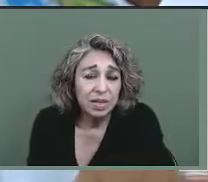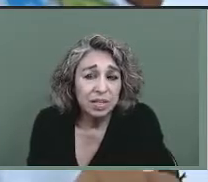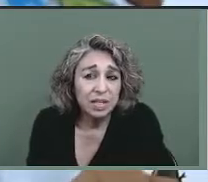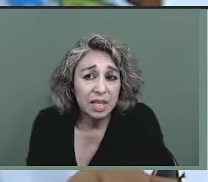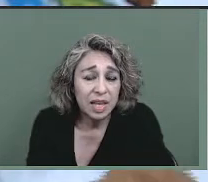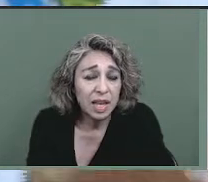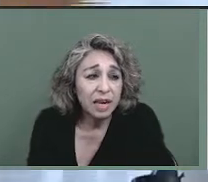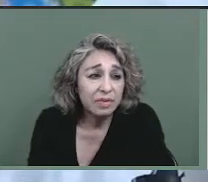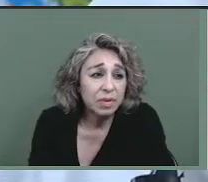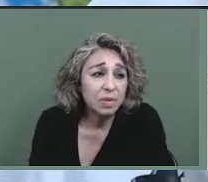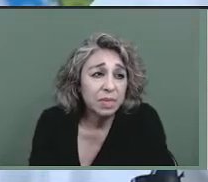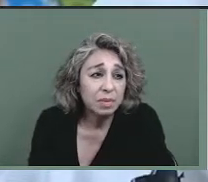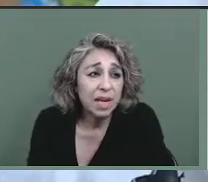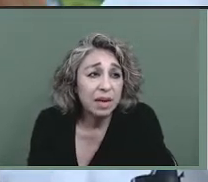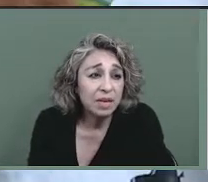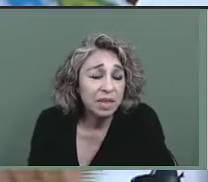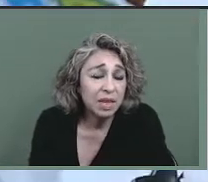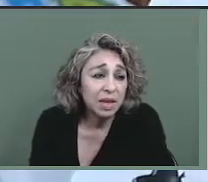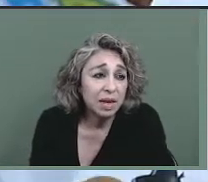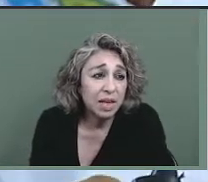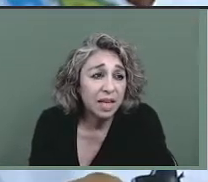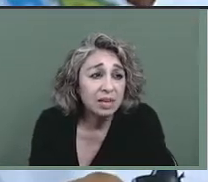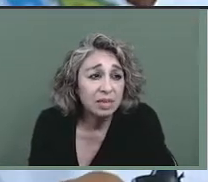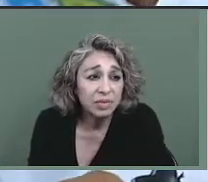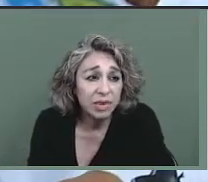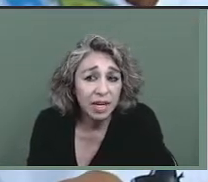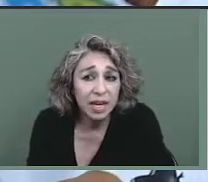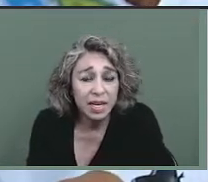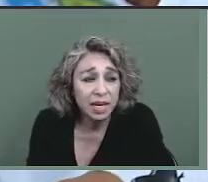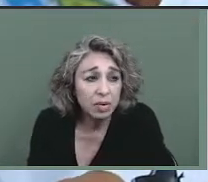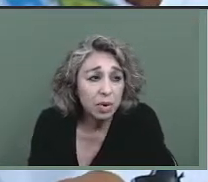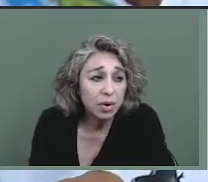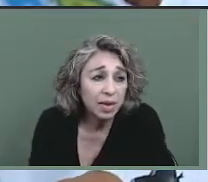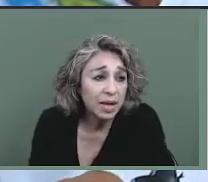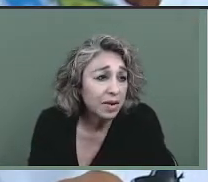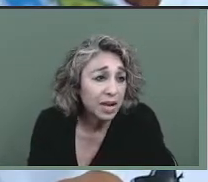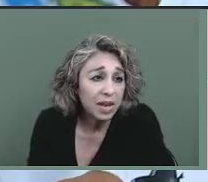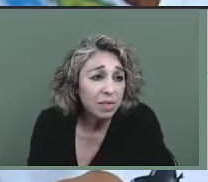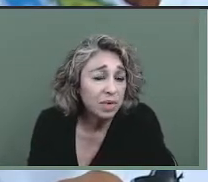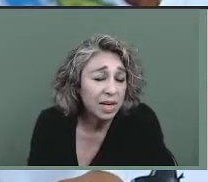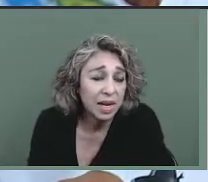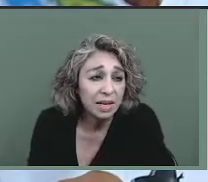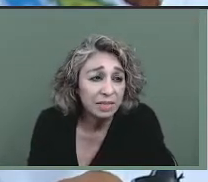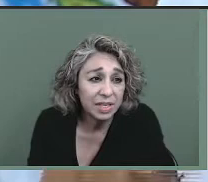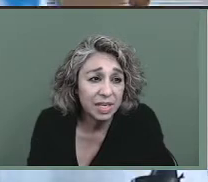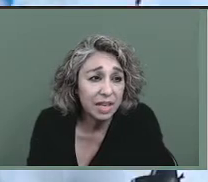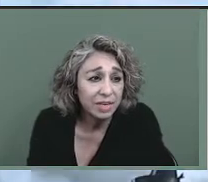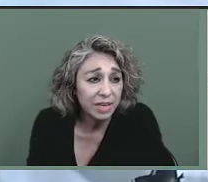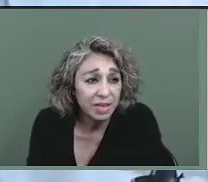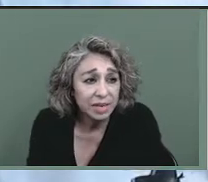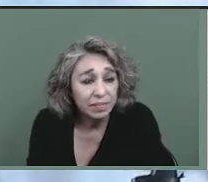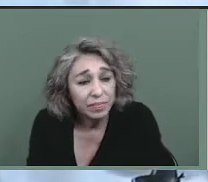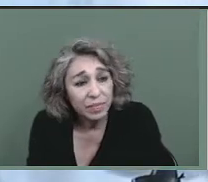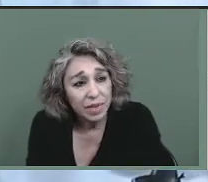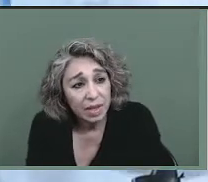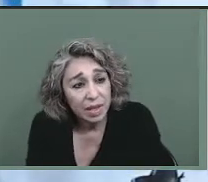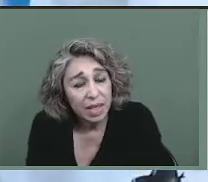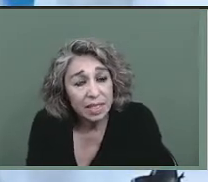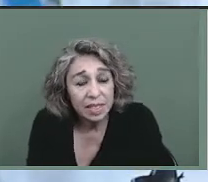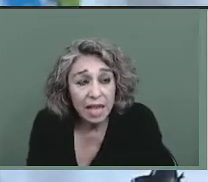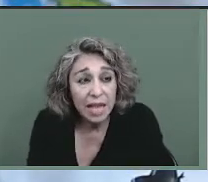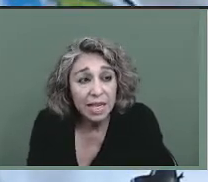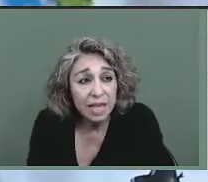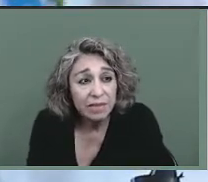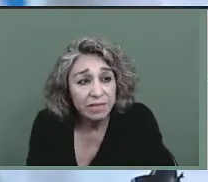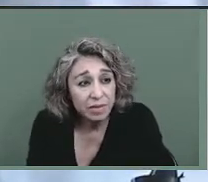So he says, and if it was somebody out in the hills, forget it, in a rural area, he would not live to tell of it. He